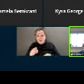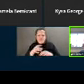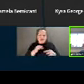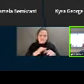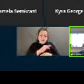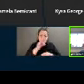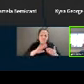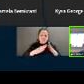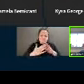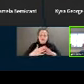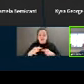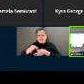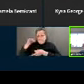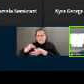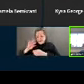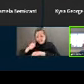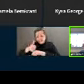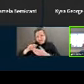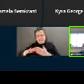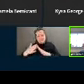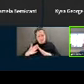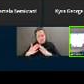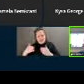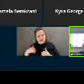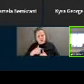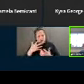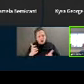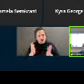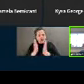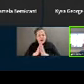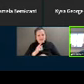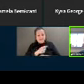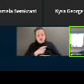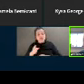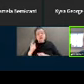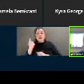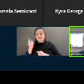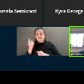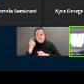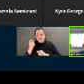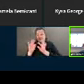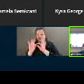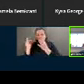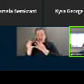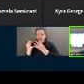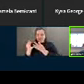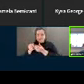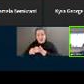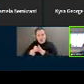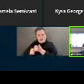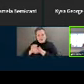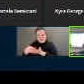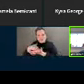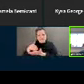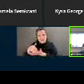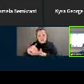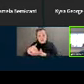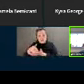help us with. And I point out just one, and that is the Family Assistance Center Companions. It's an area